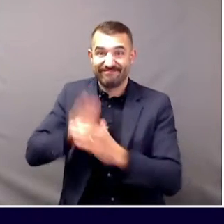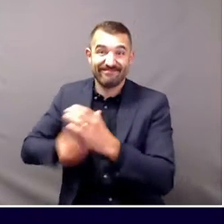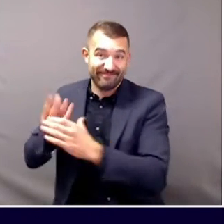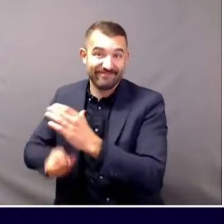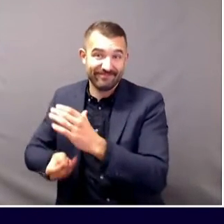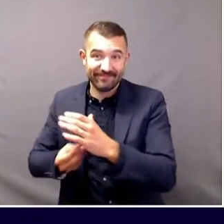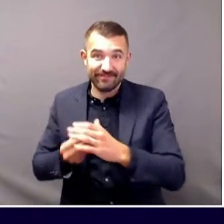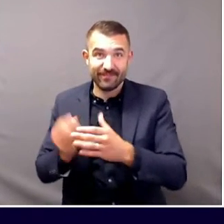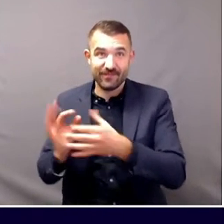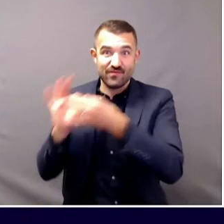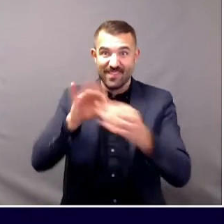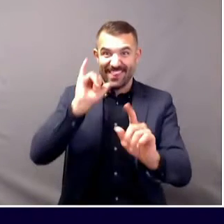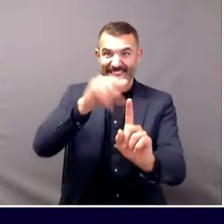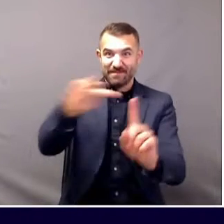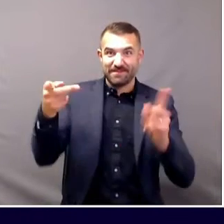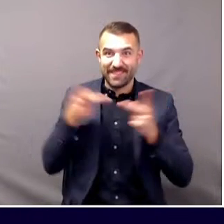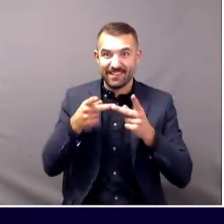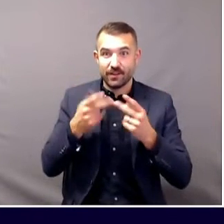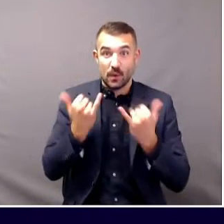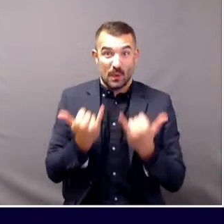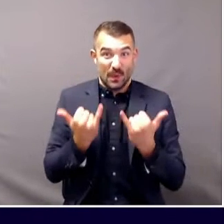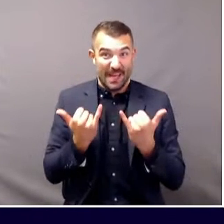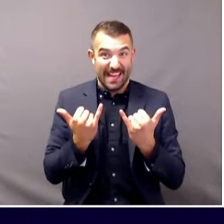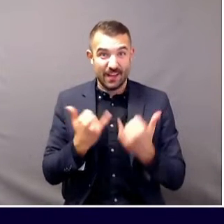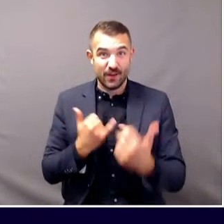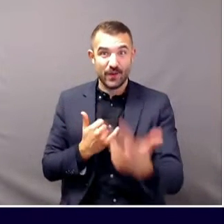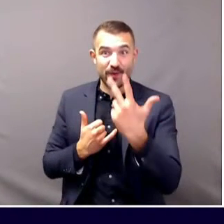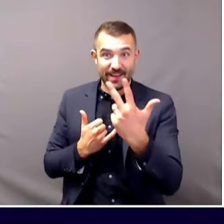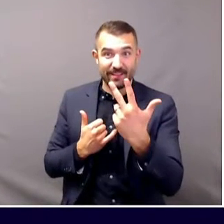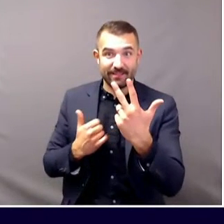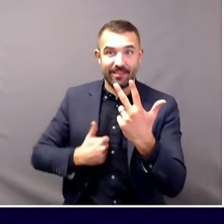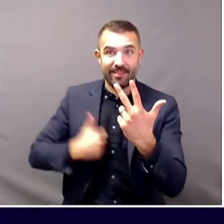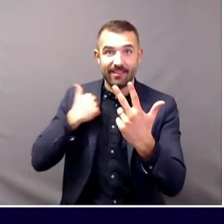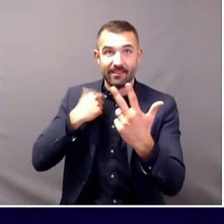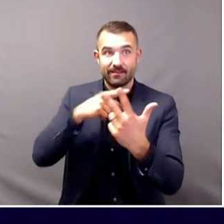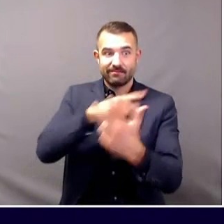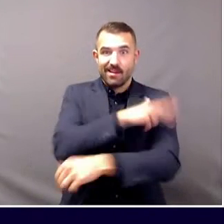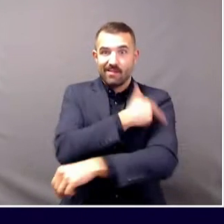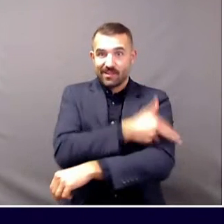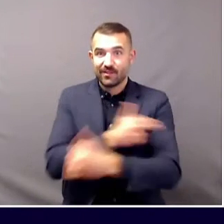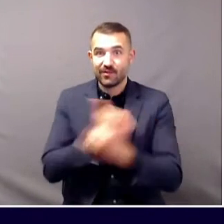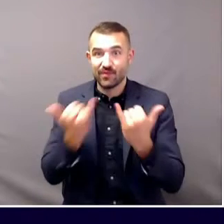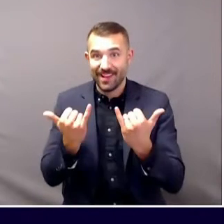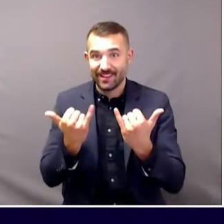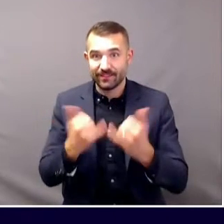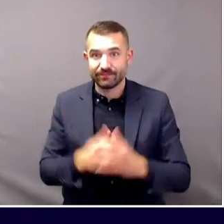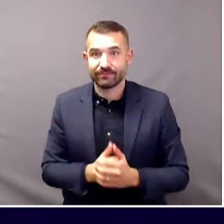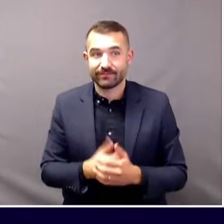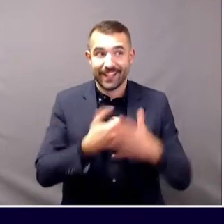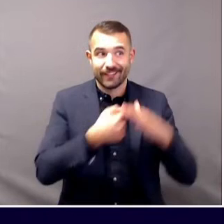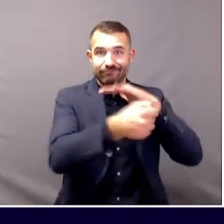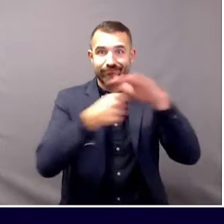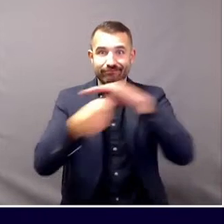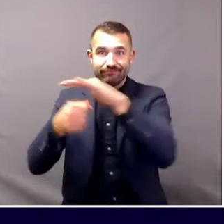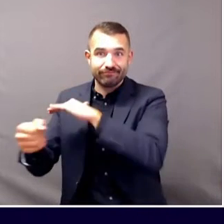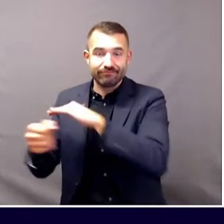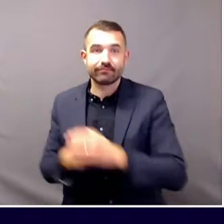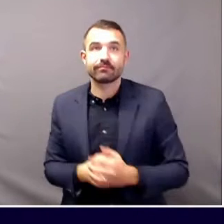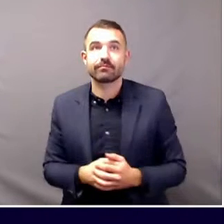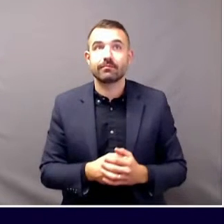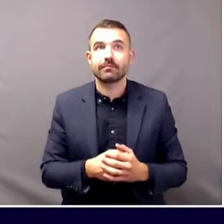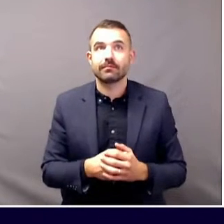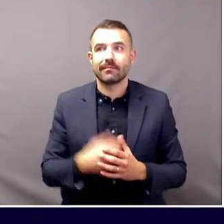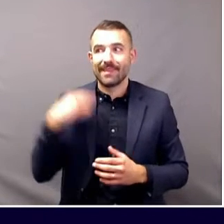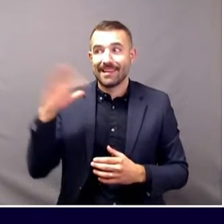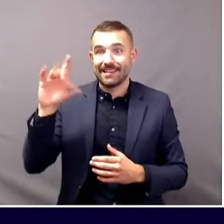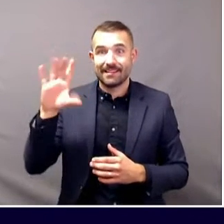now, 3 residents are in the hospital. Maine CDC is continuing to work with the leadership and administration of Russell Park to